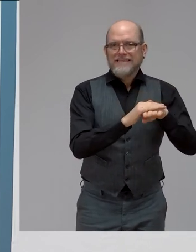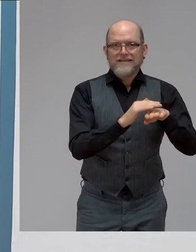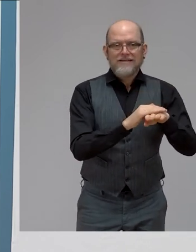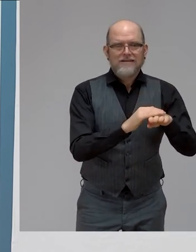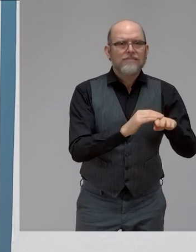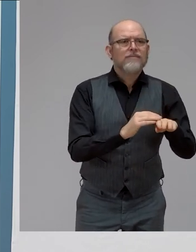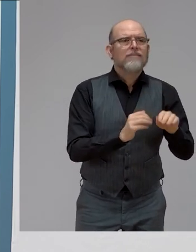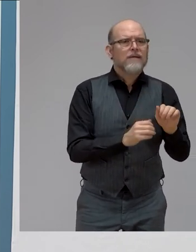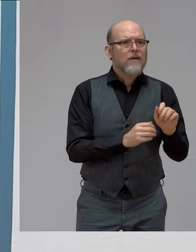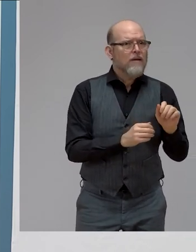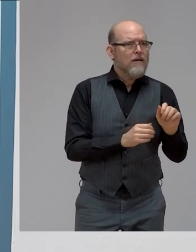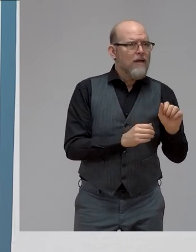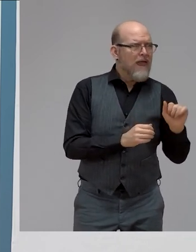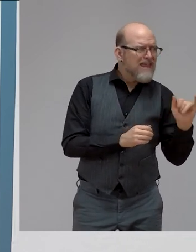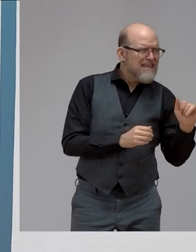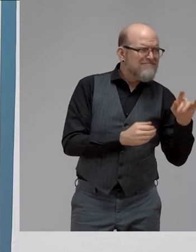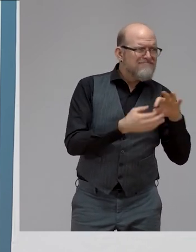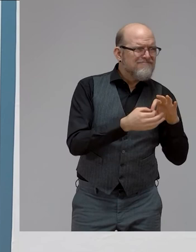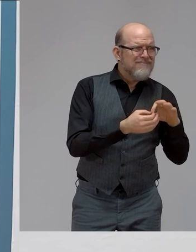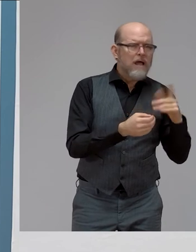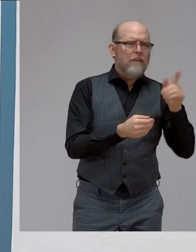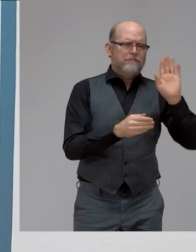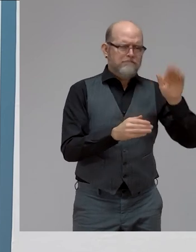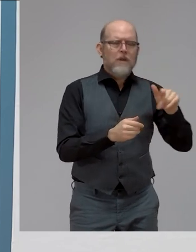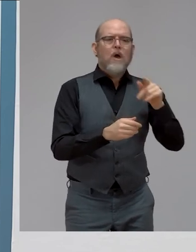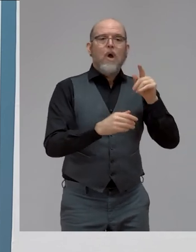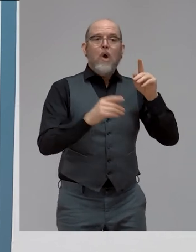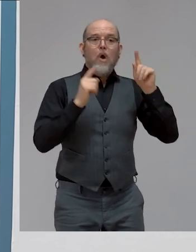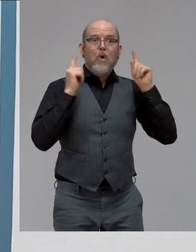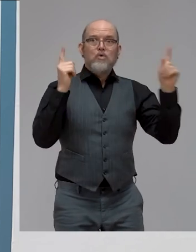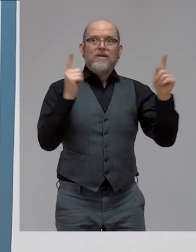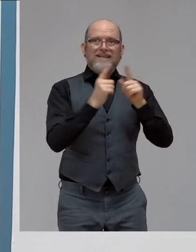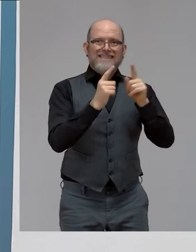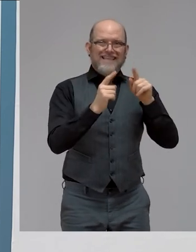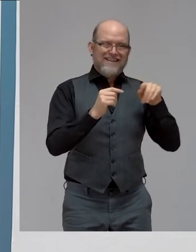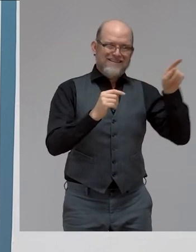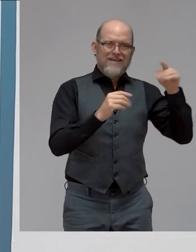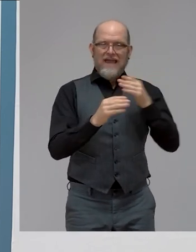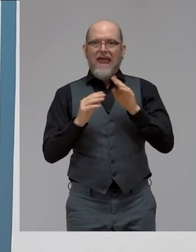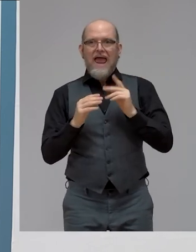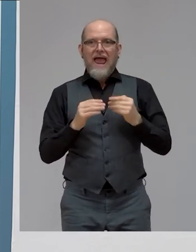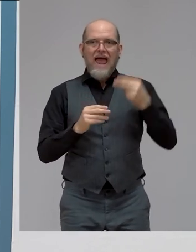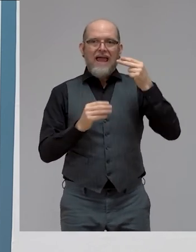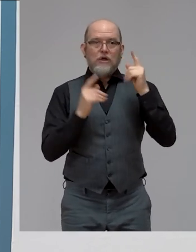further studies after finishing the high school contains the big part of mobility